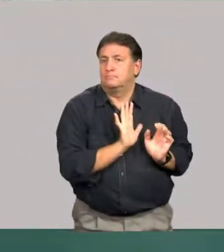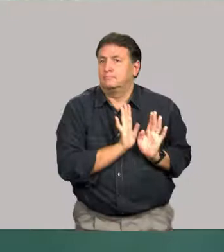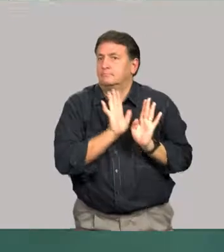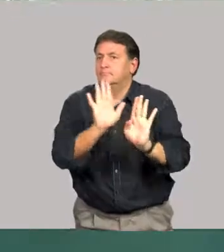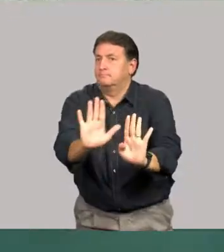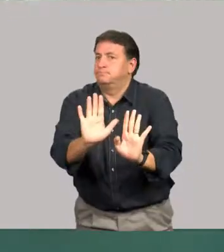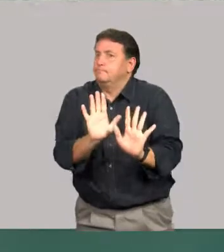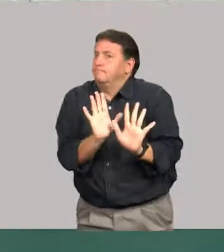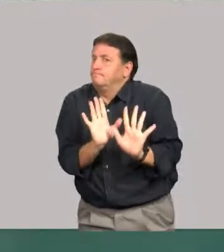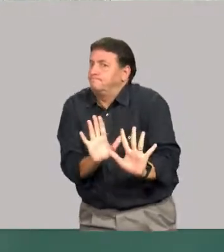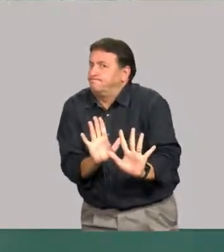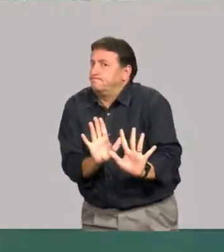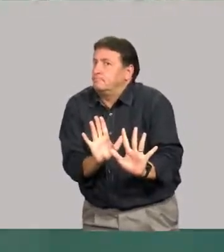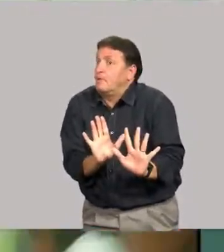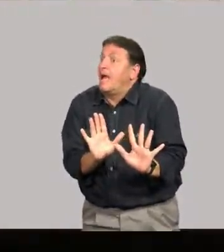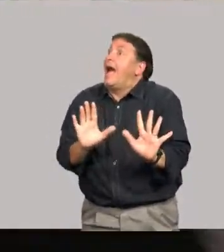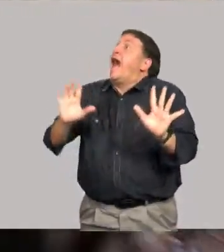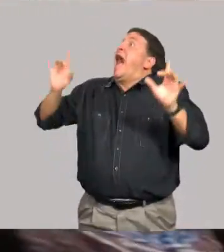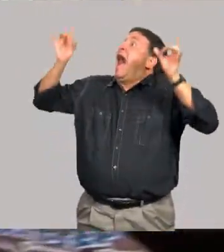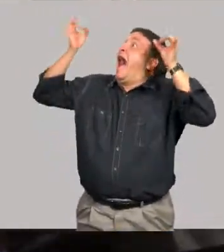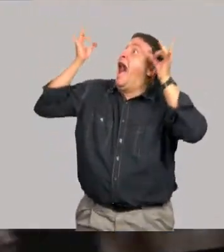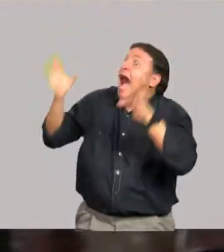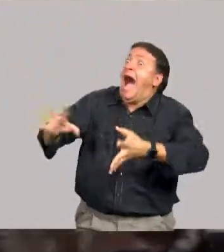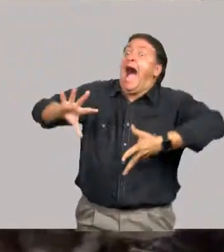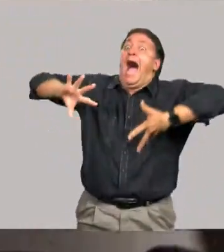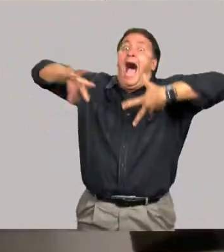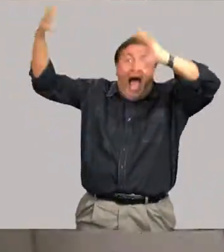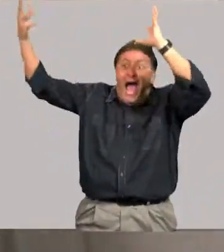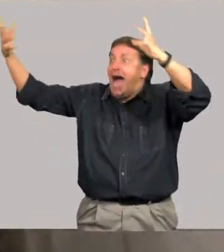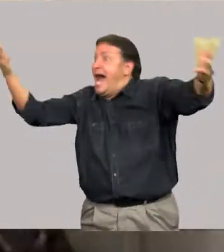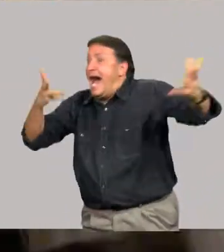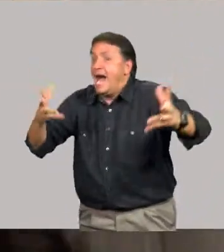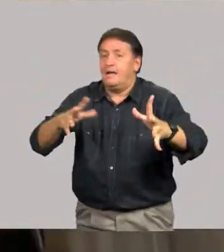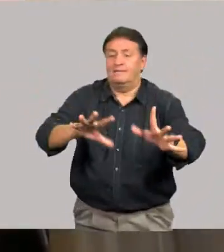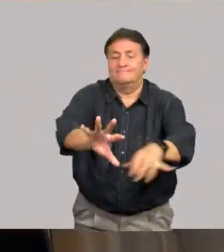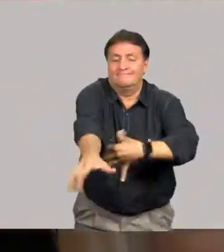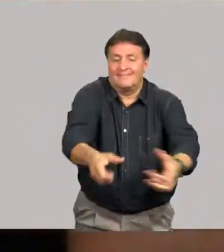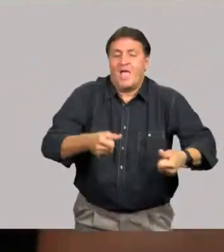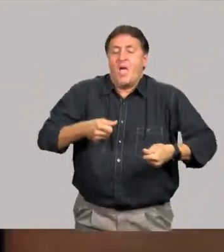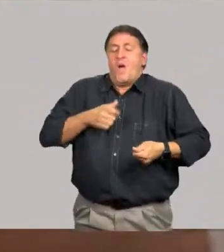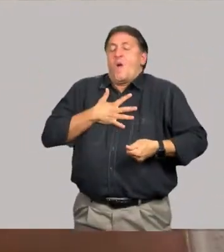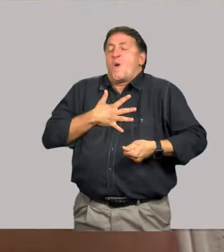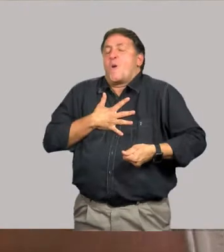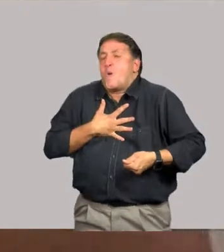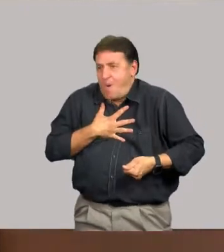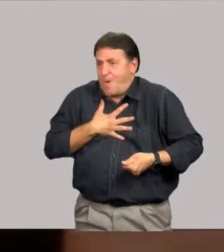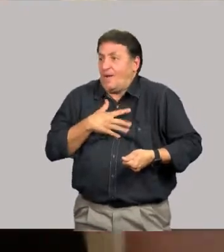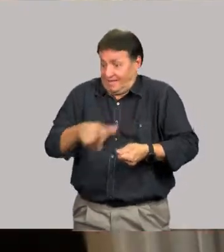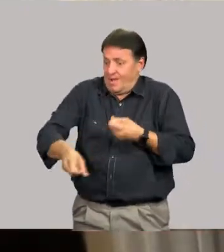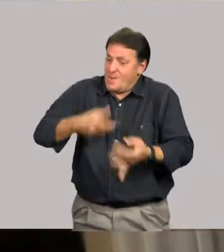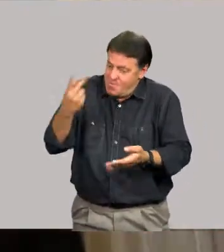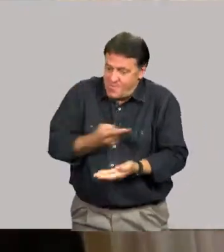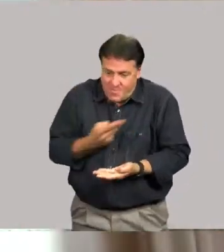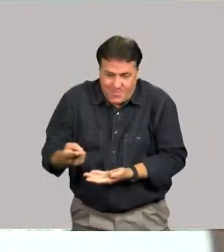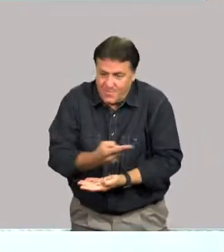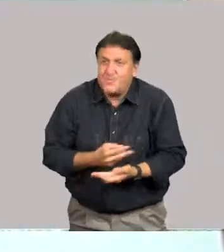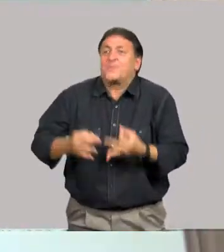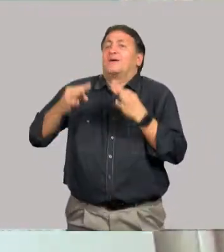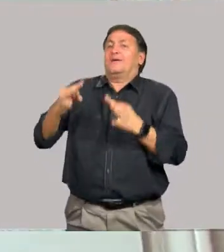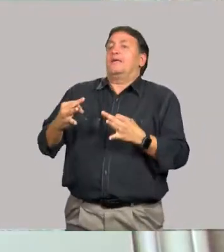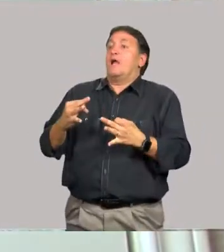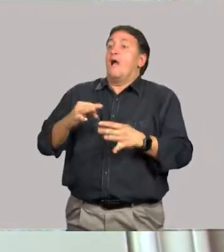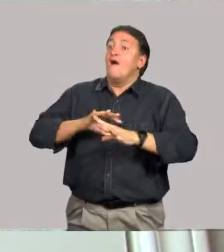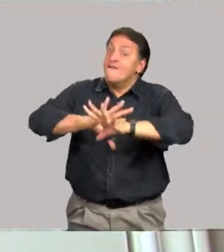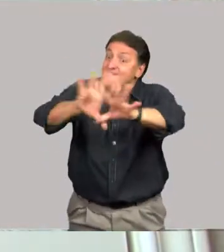could also spell disaster. You might be asked to shelter in place. When disaster strikes, be ready to